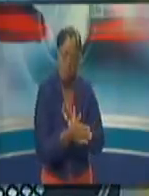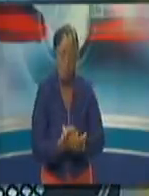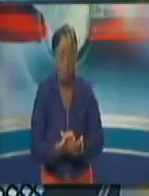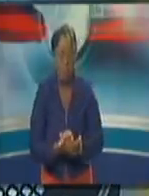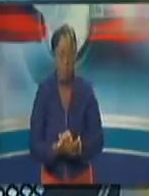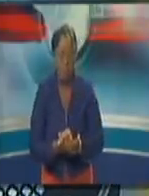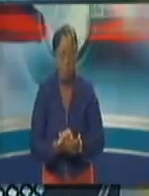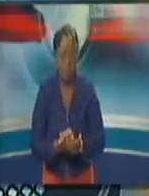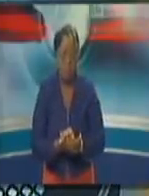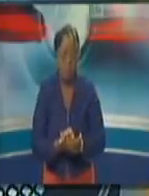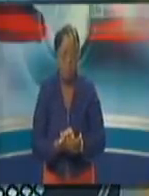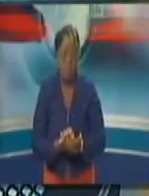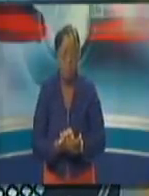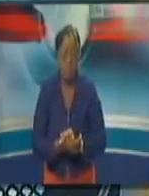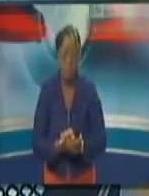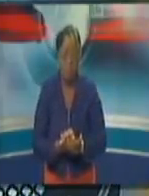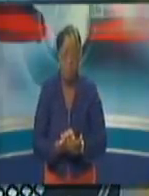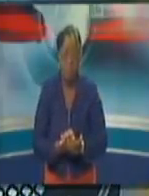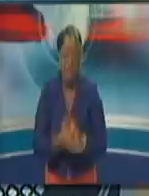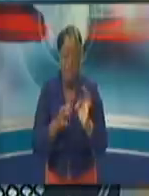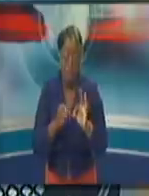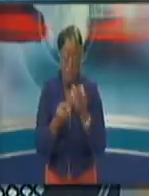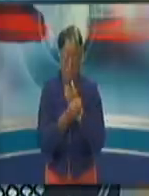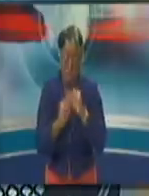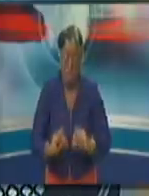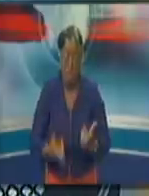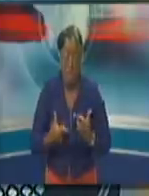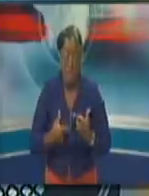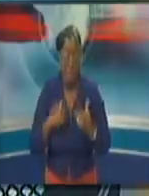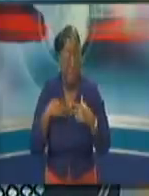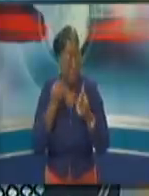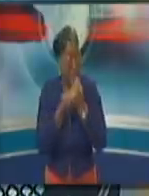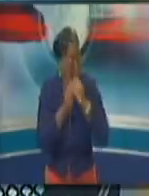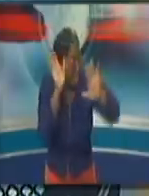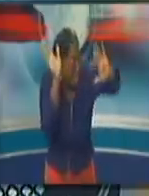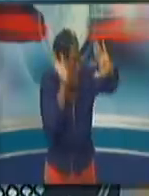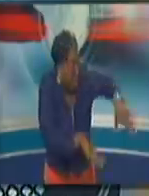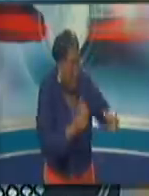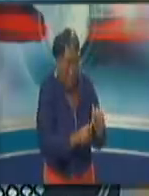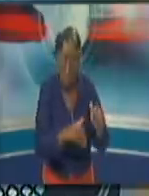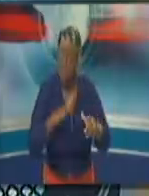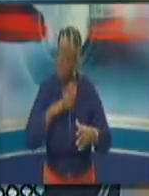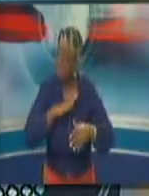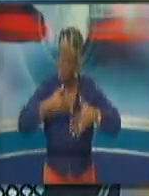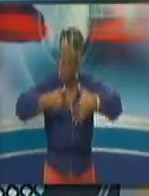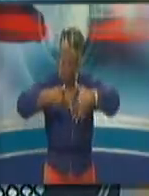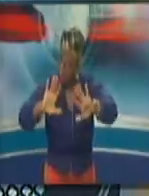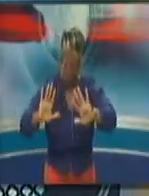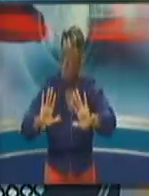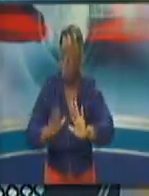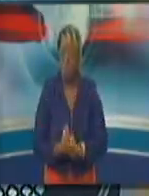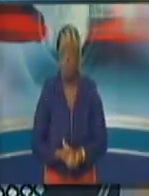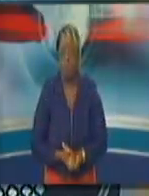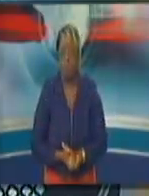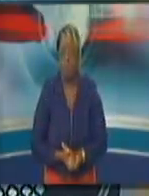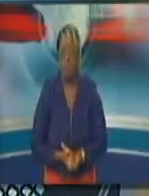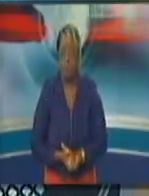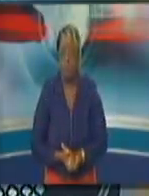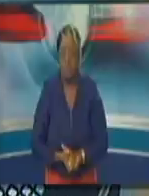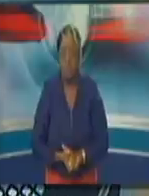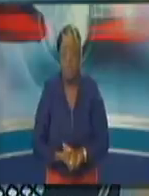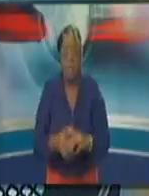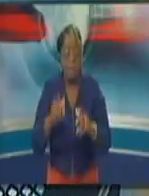you have to leave quickly to save your life and you have to leave everything behind, please do that. You can always